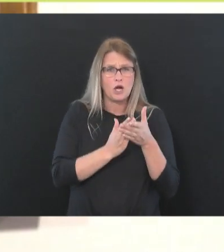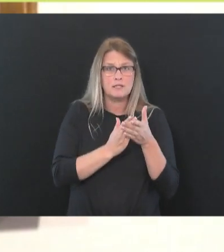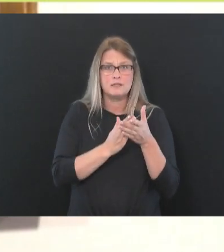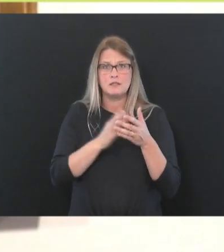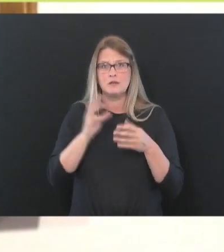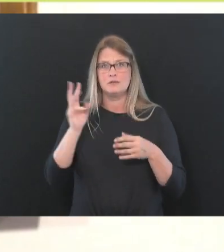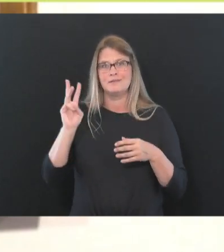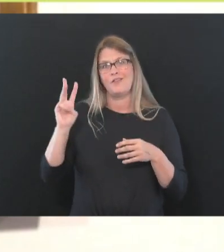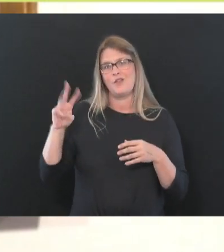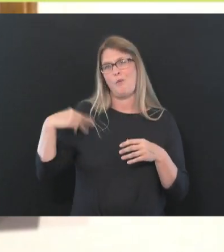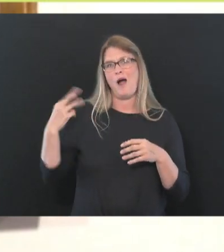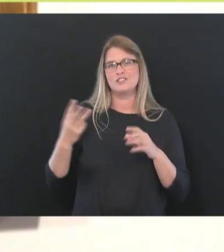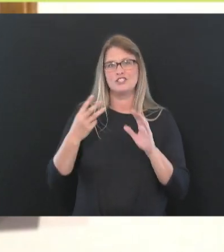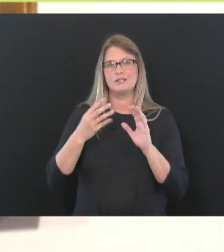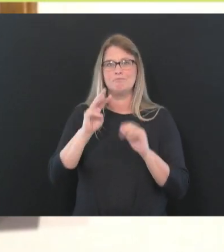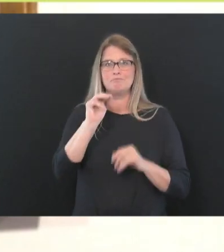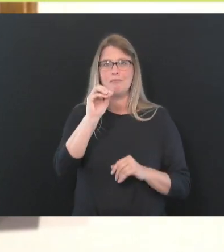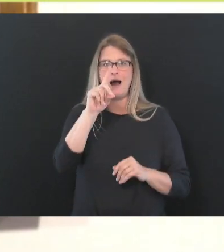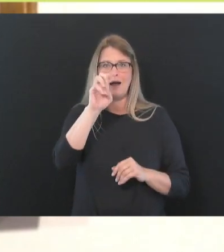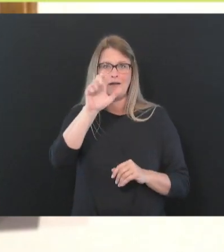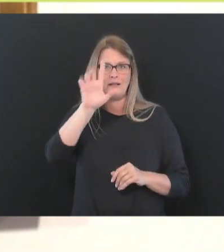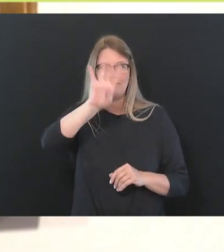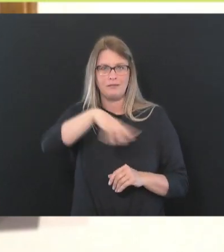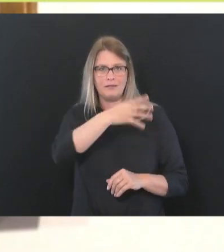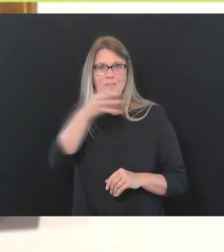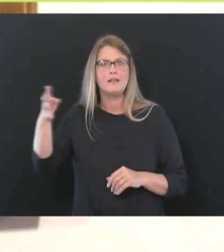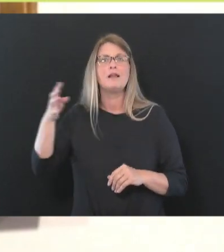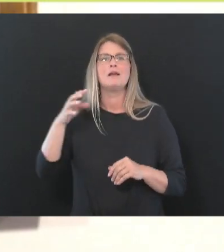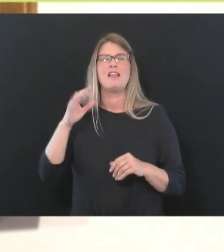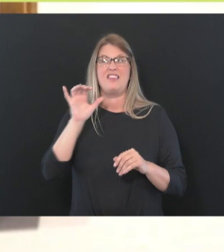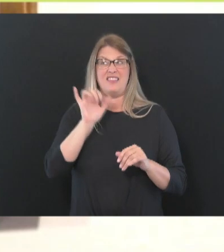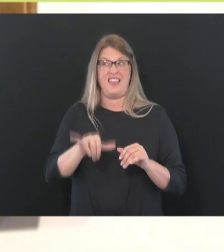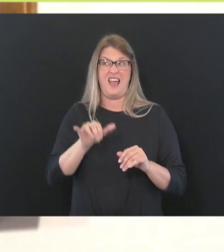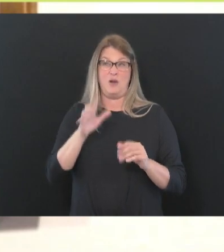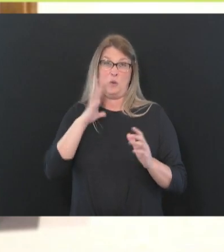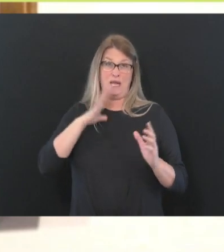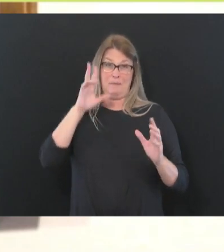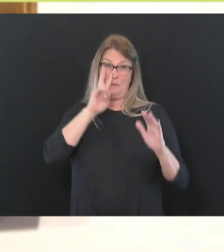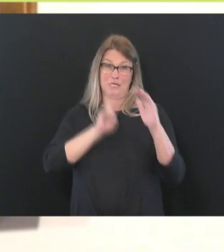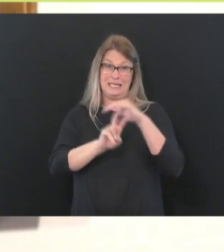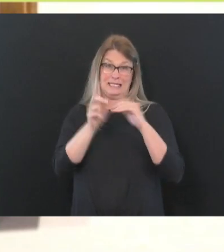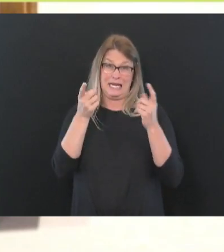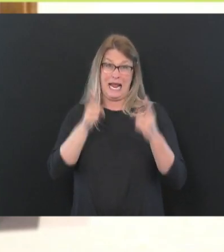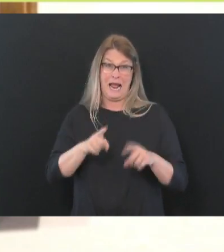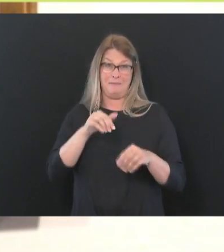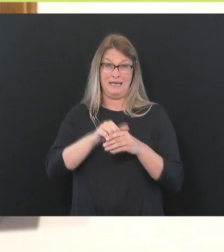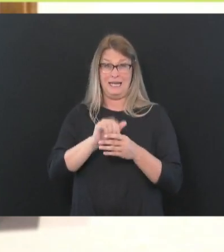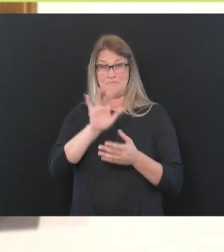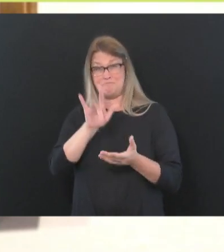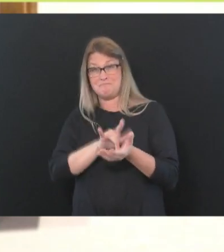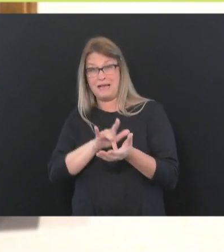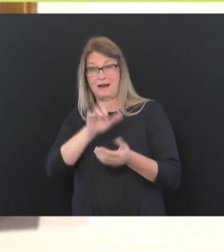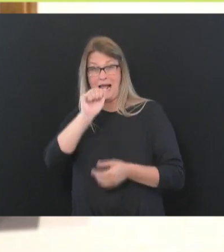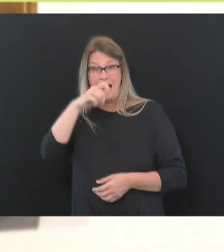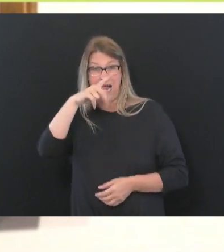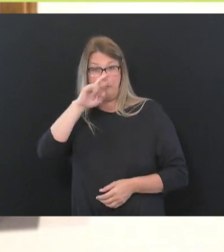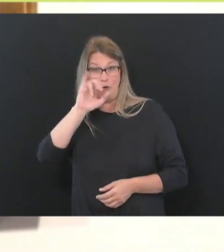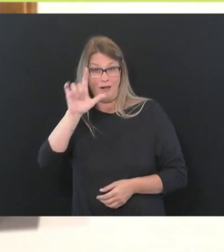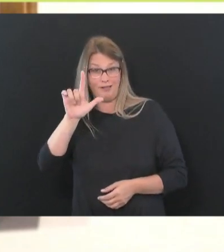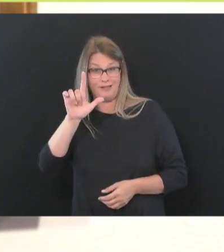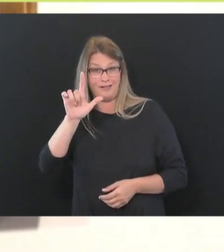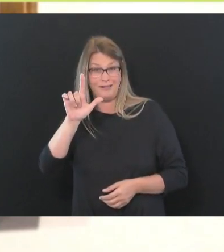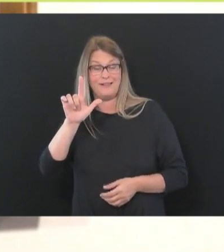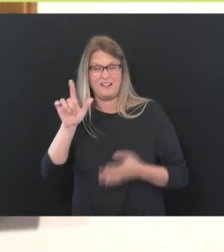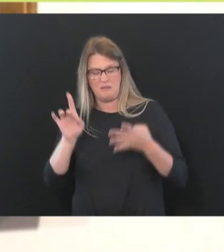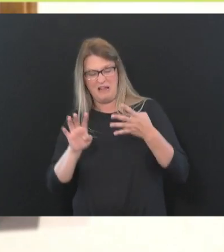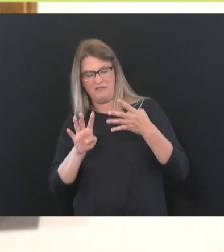Washington model predicts will happen mid-April, then we will start to see an opportunity